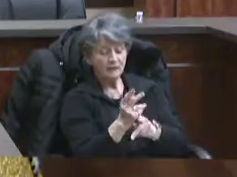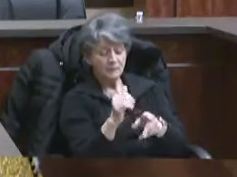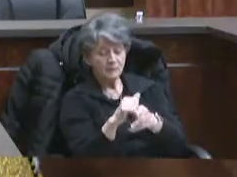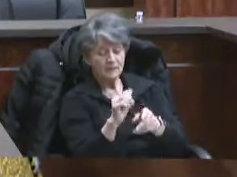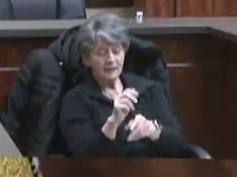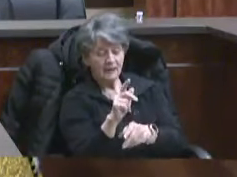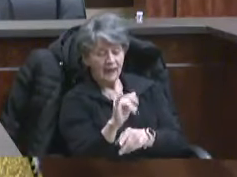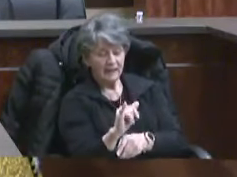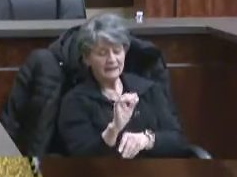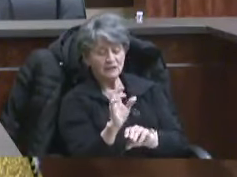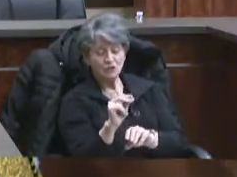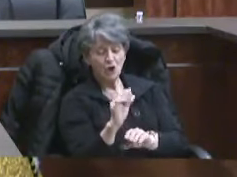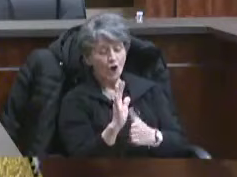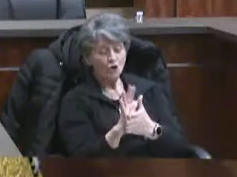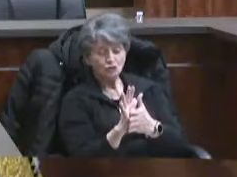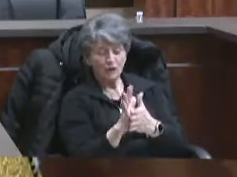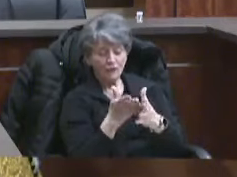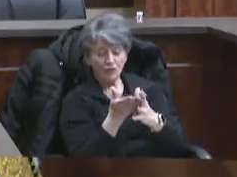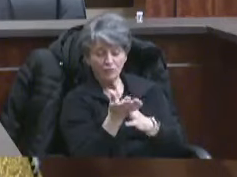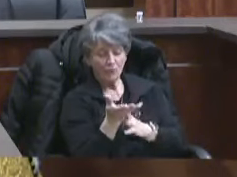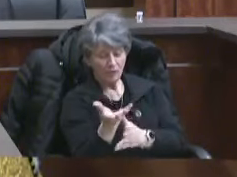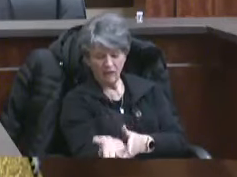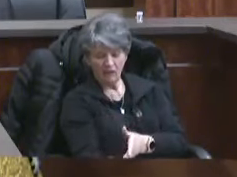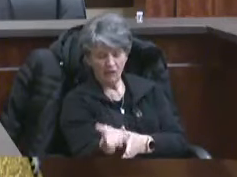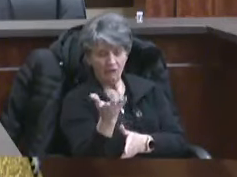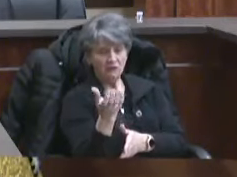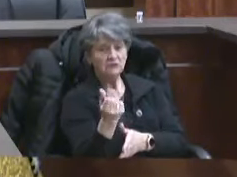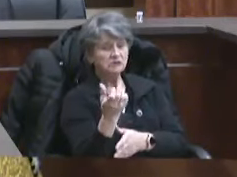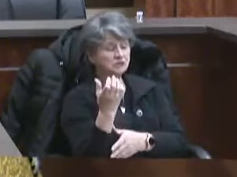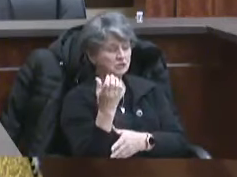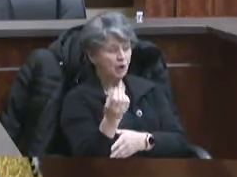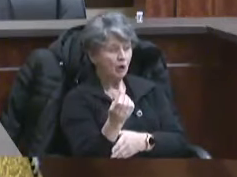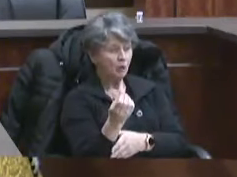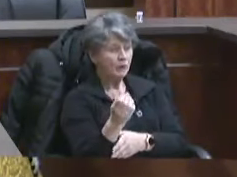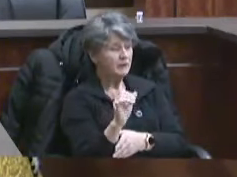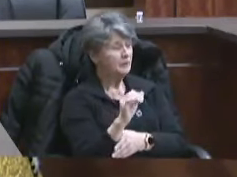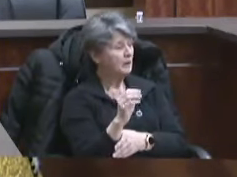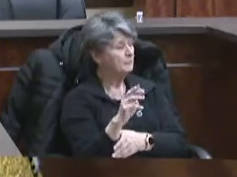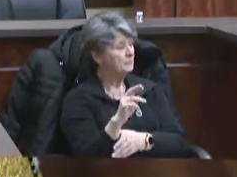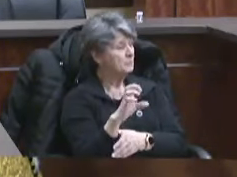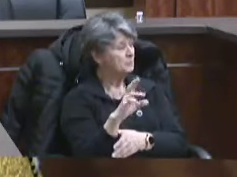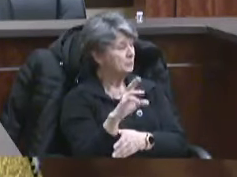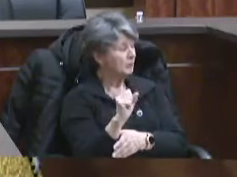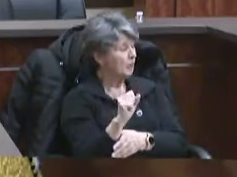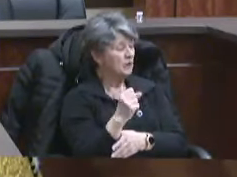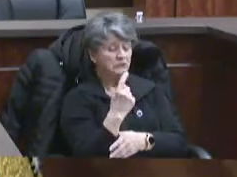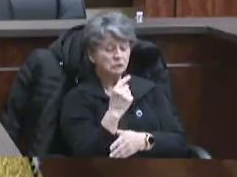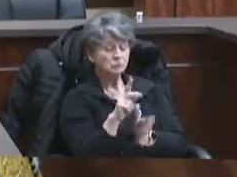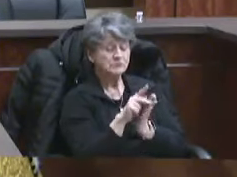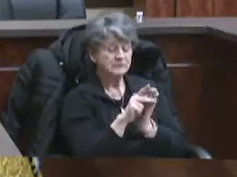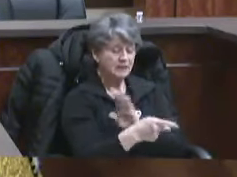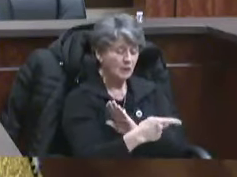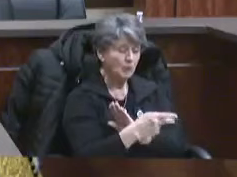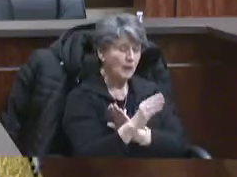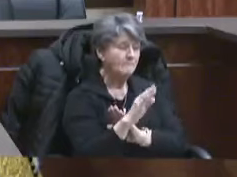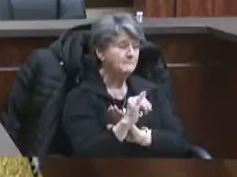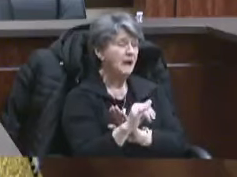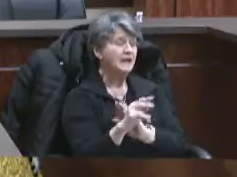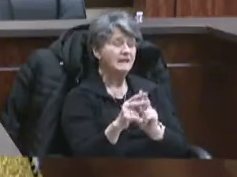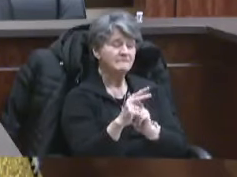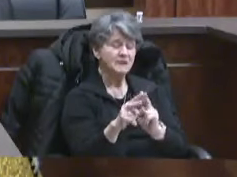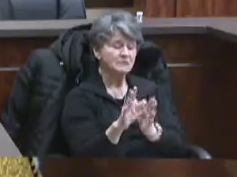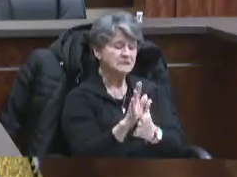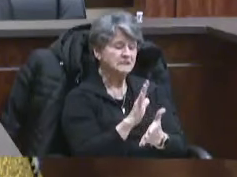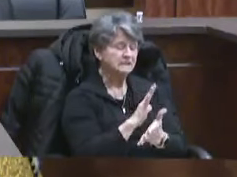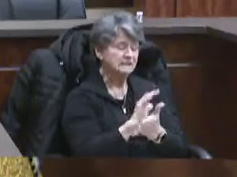no traffic coming through there. Therefore, just like Marcus Colbert, who was killed by a very reckless and negligent driver